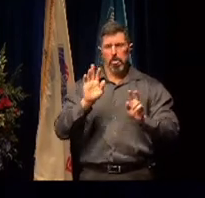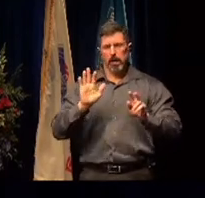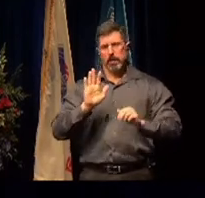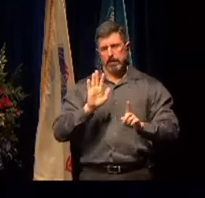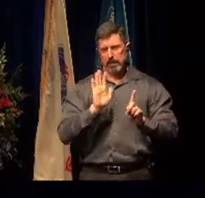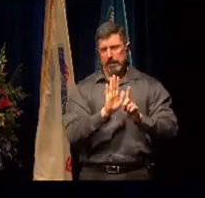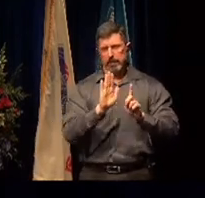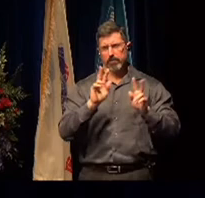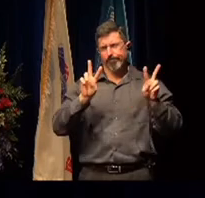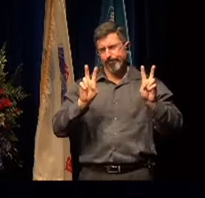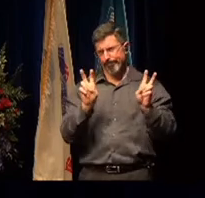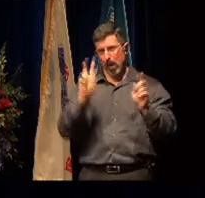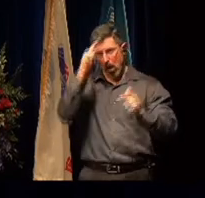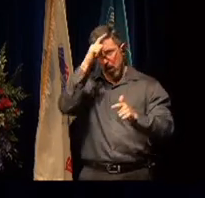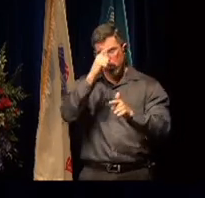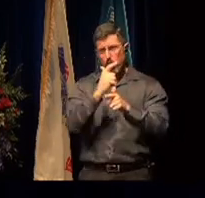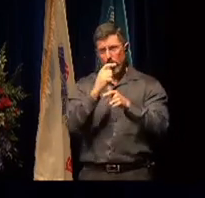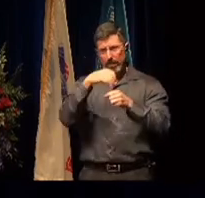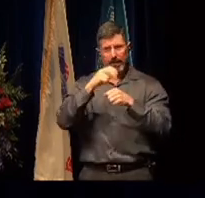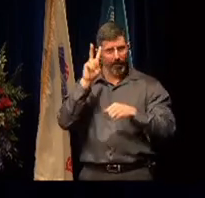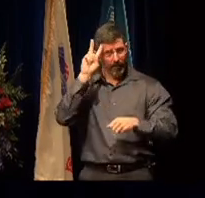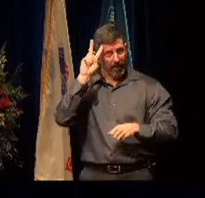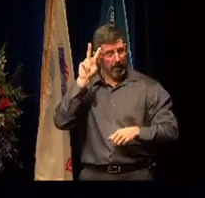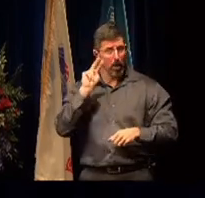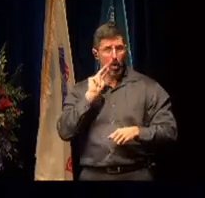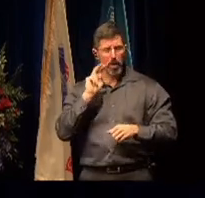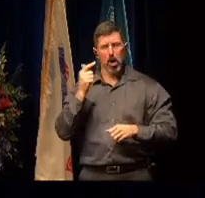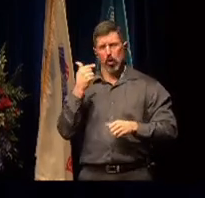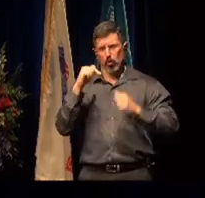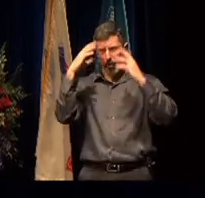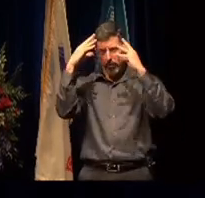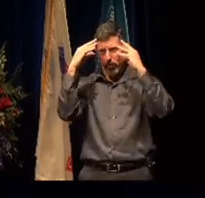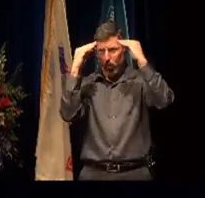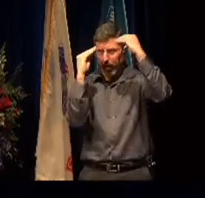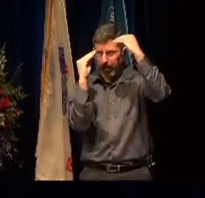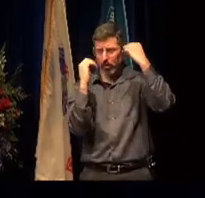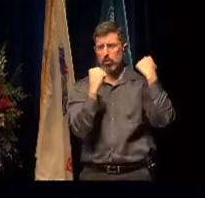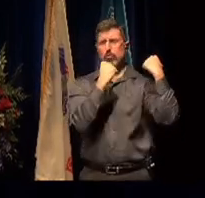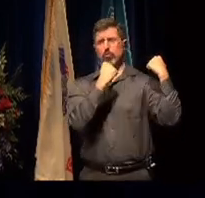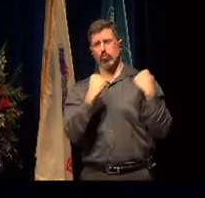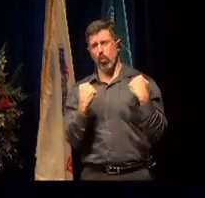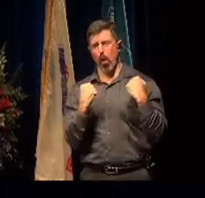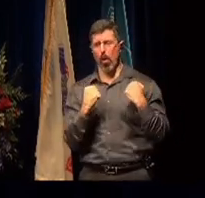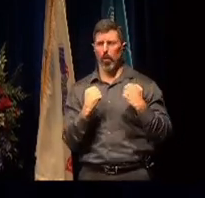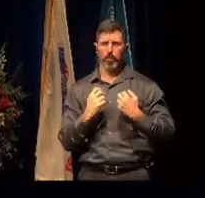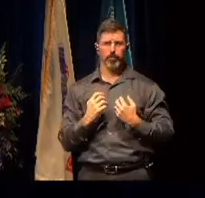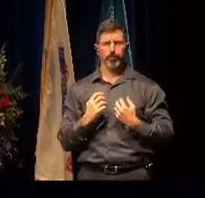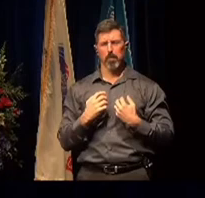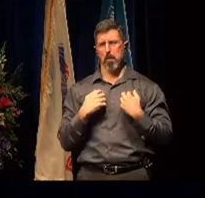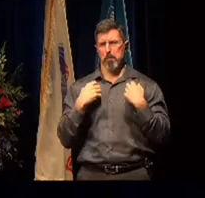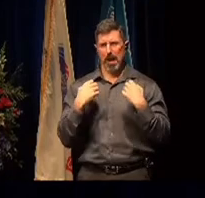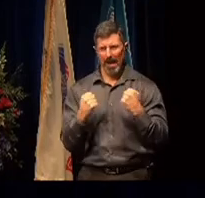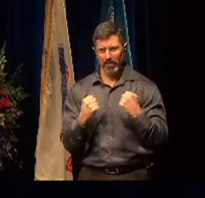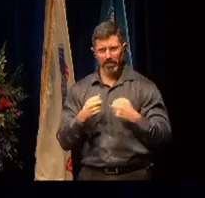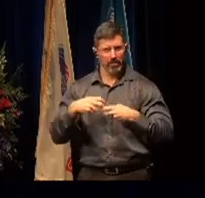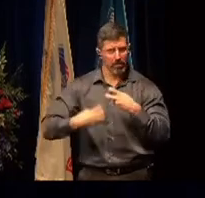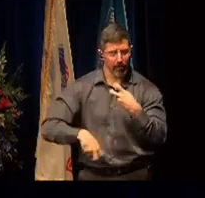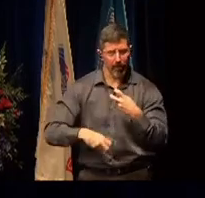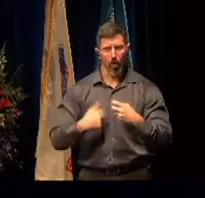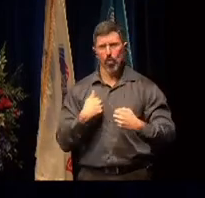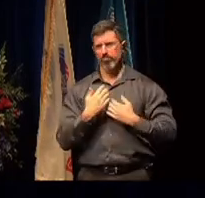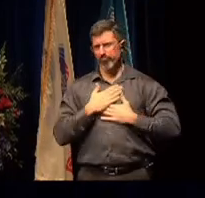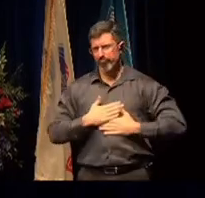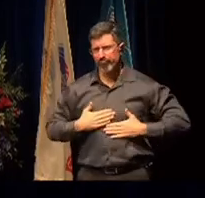Green Berets are passionate, strong, resilient. We like challenges and adventure.